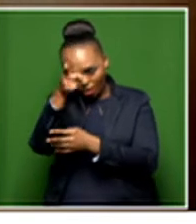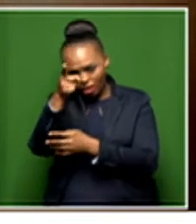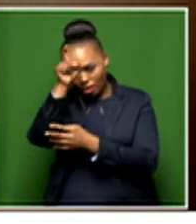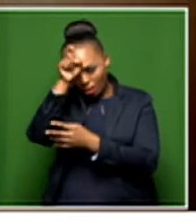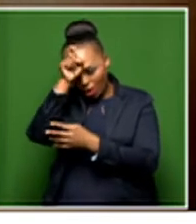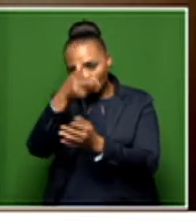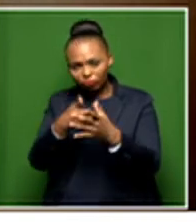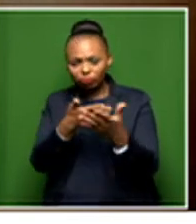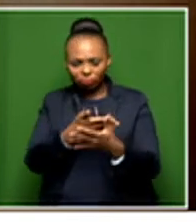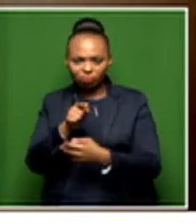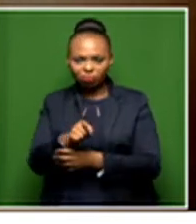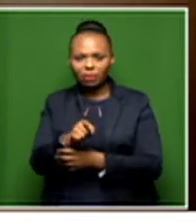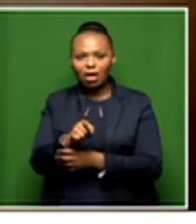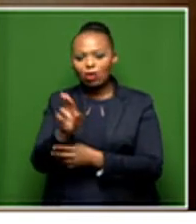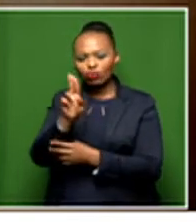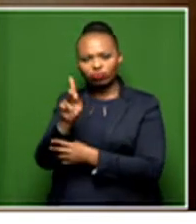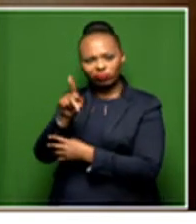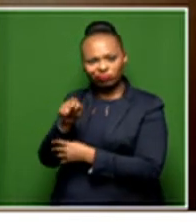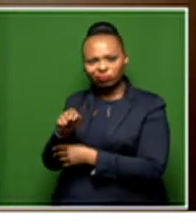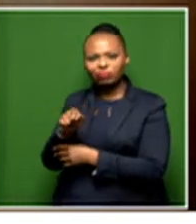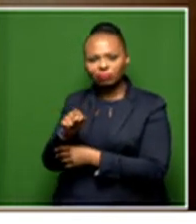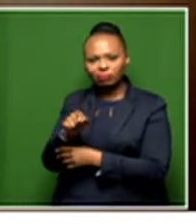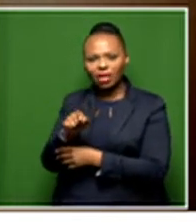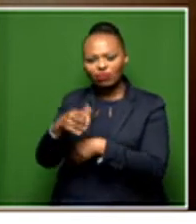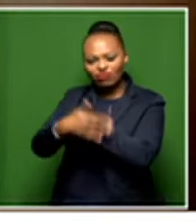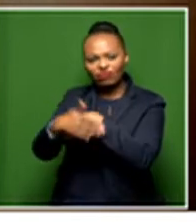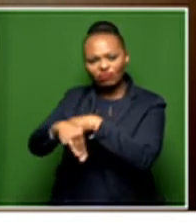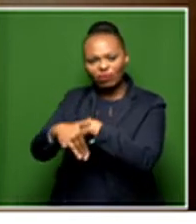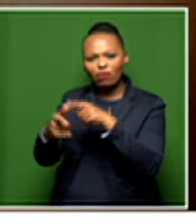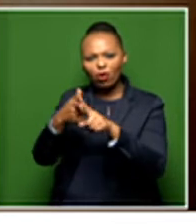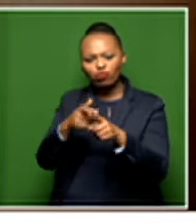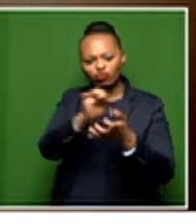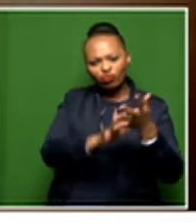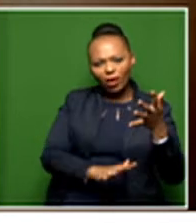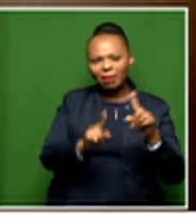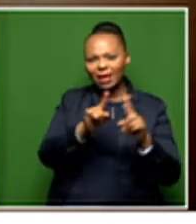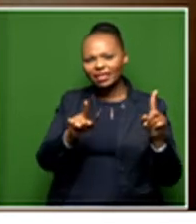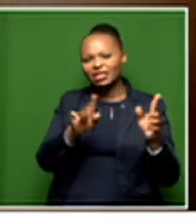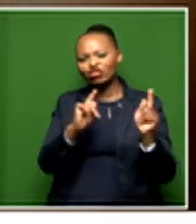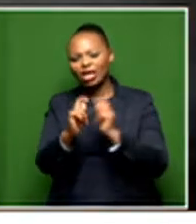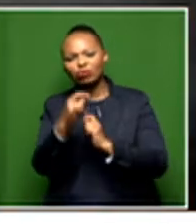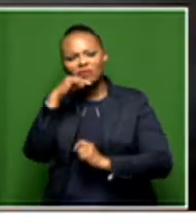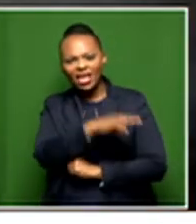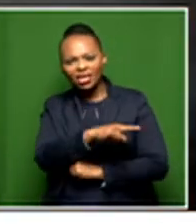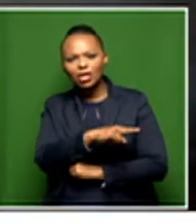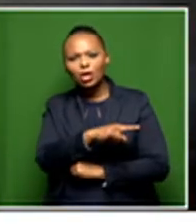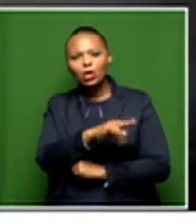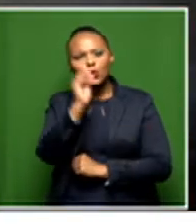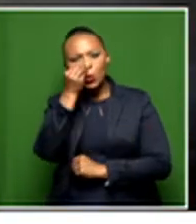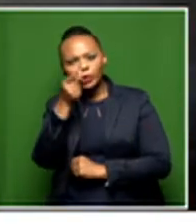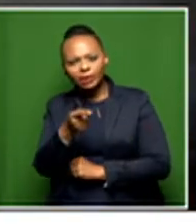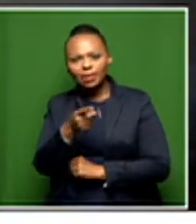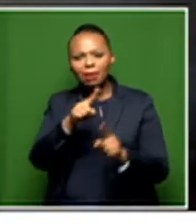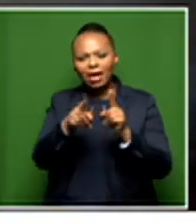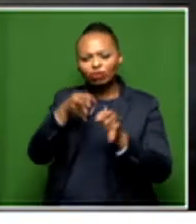Iraqi refugee who comes with this information that turns out to be fake news, which is part of the justification by